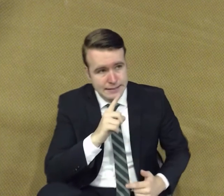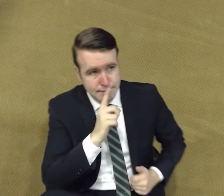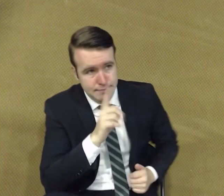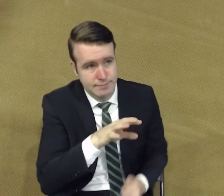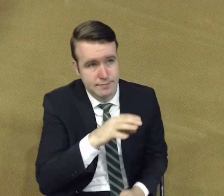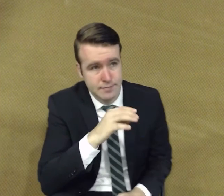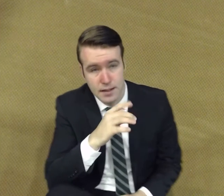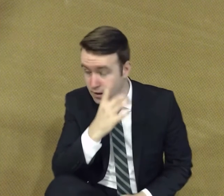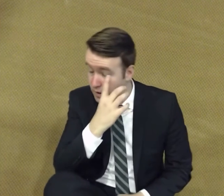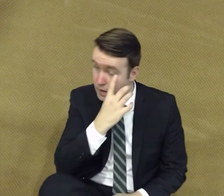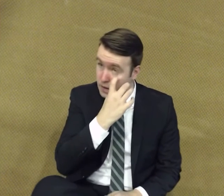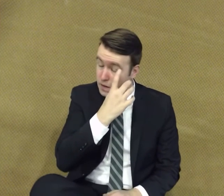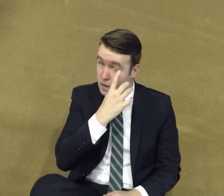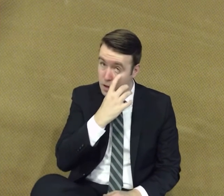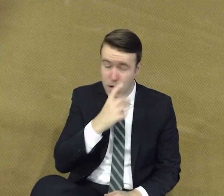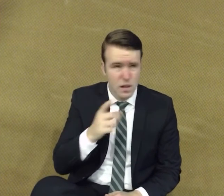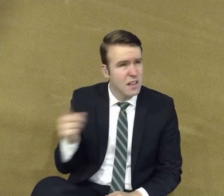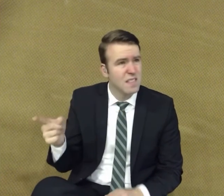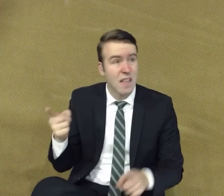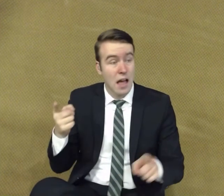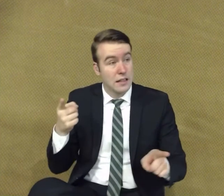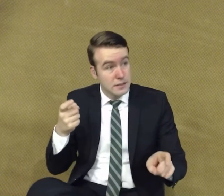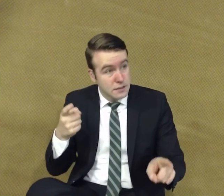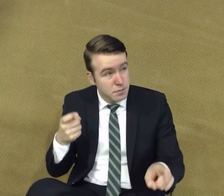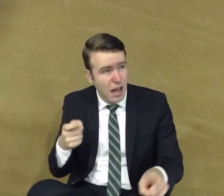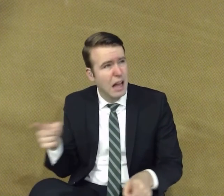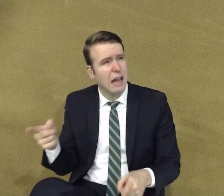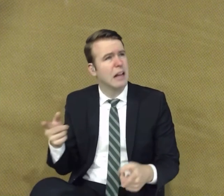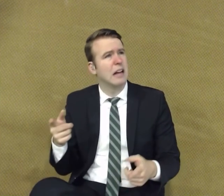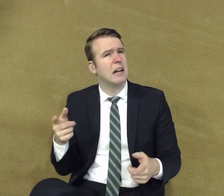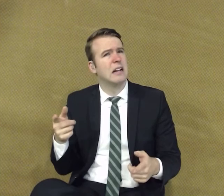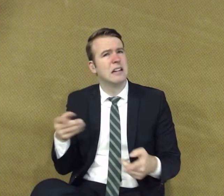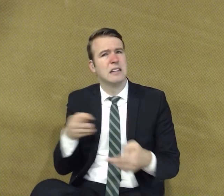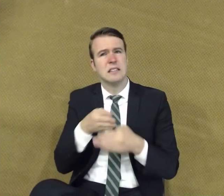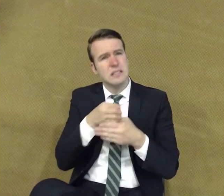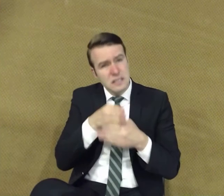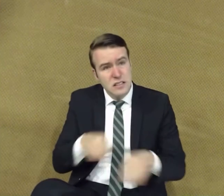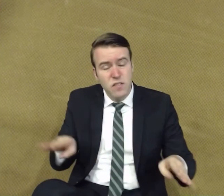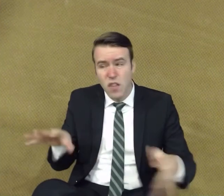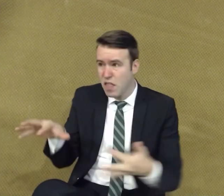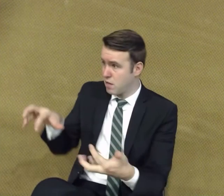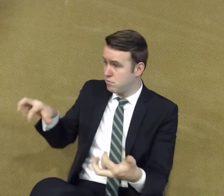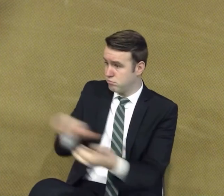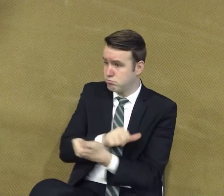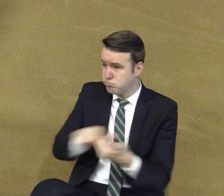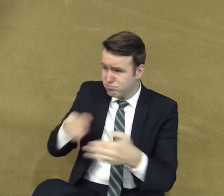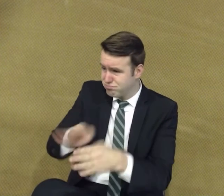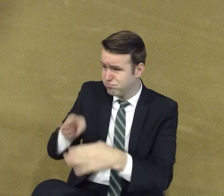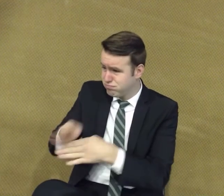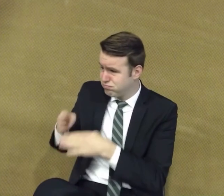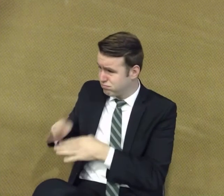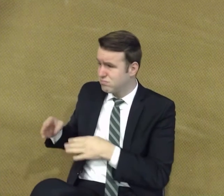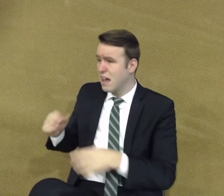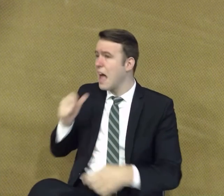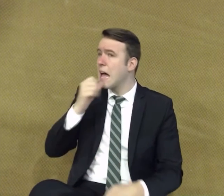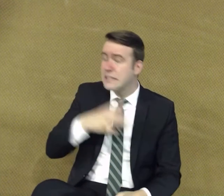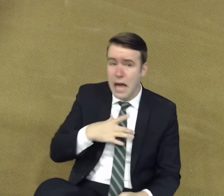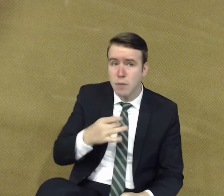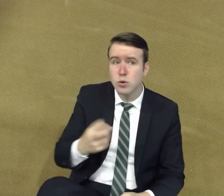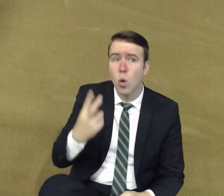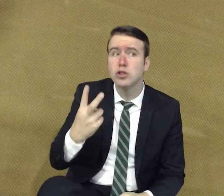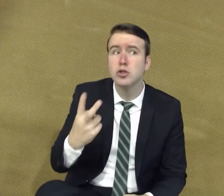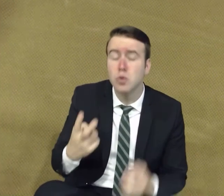say, have they not sped? Have they not divided the prey to every man a damsel or